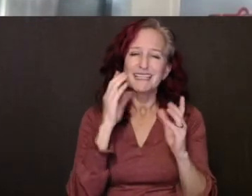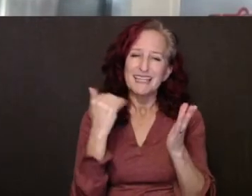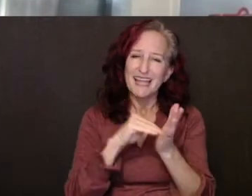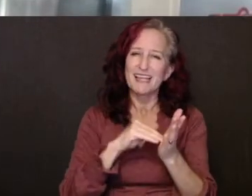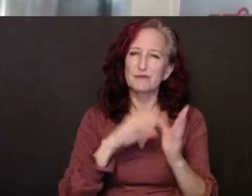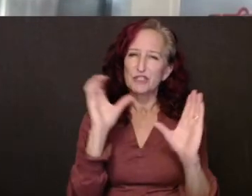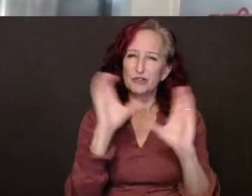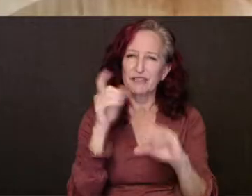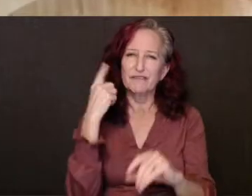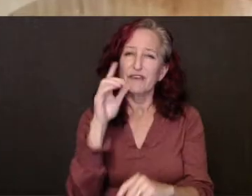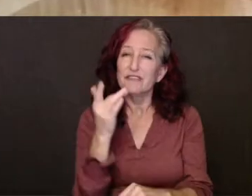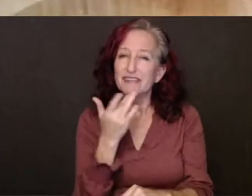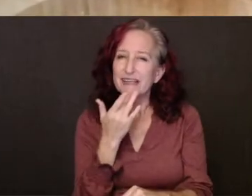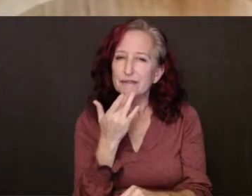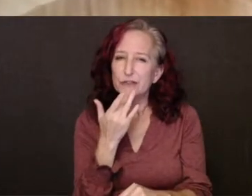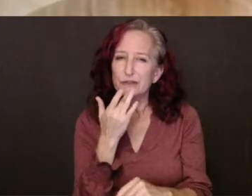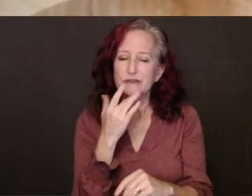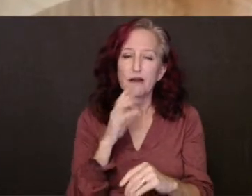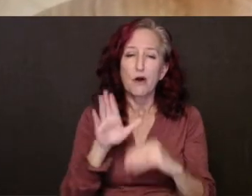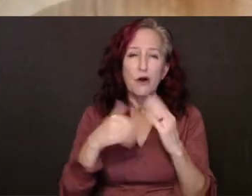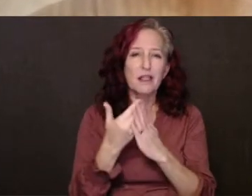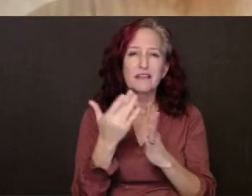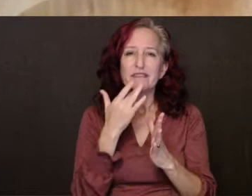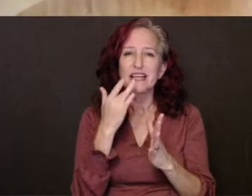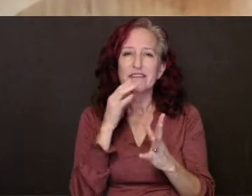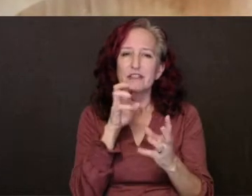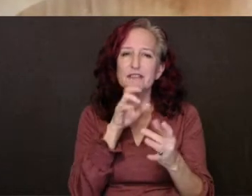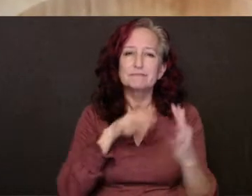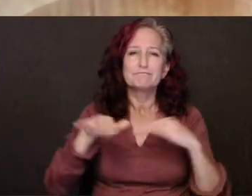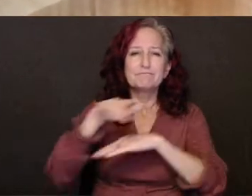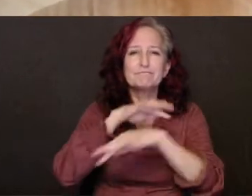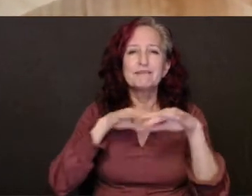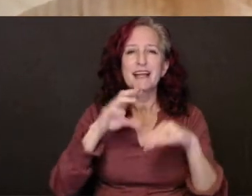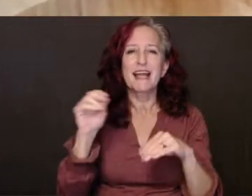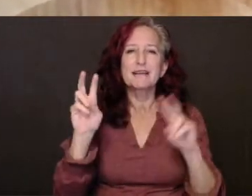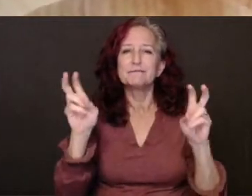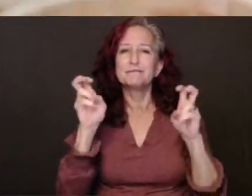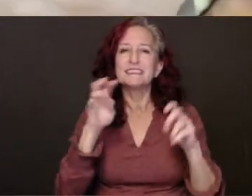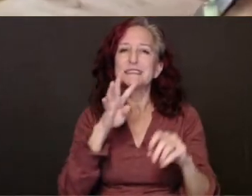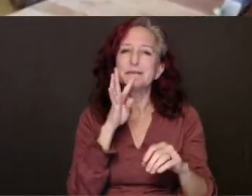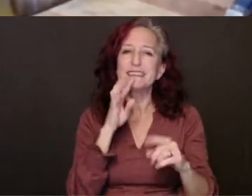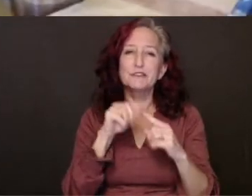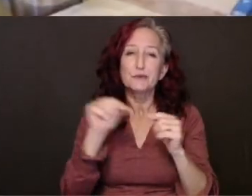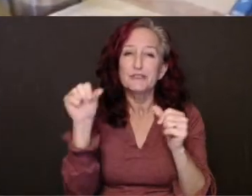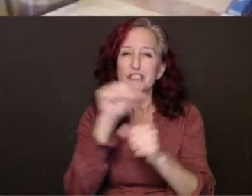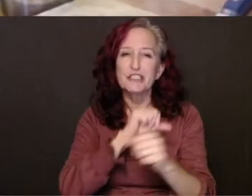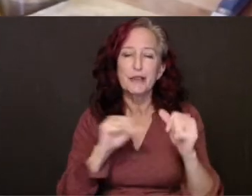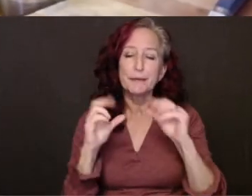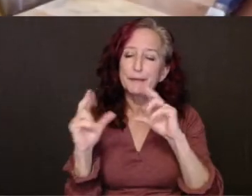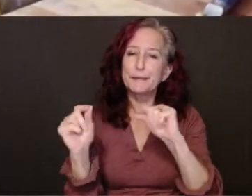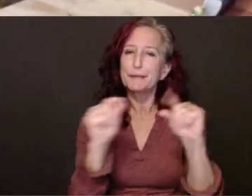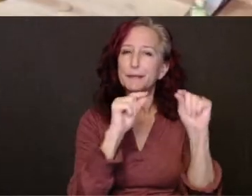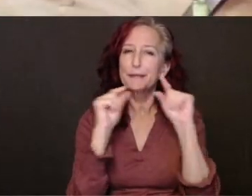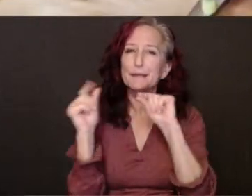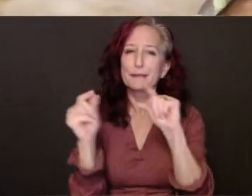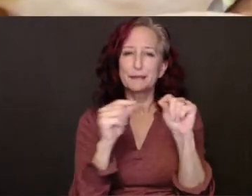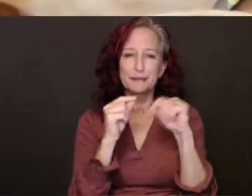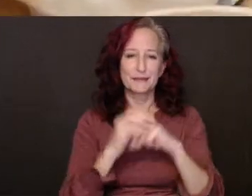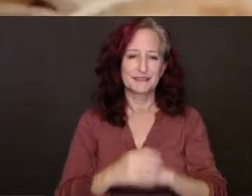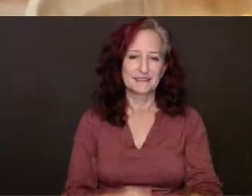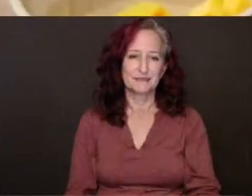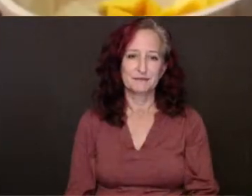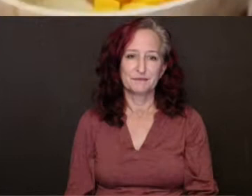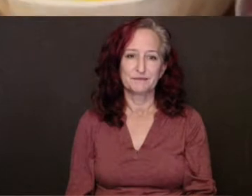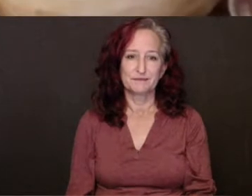as we're coming together with this, I'm just going to chop them up just a little bit. They don't have to be big or small. What we're really going for is these